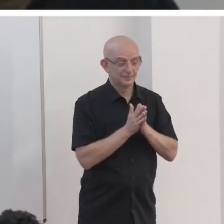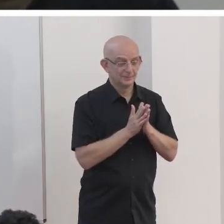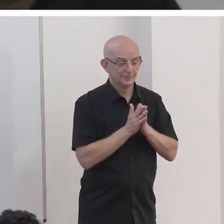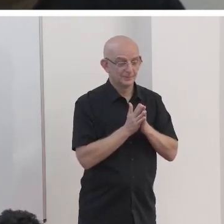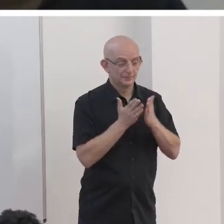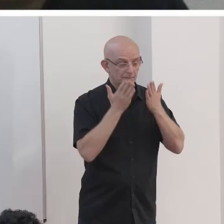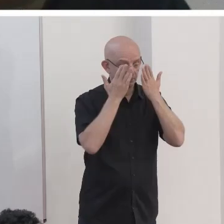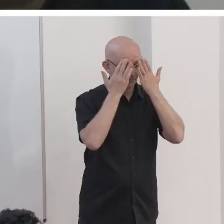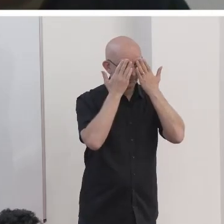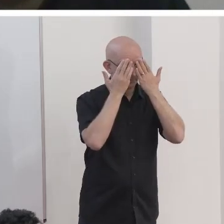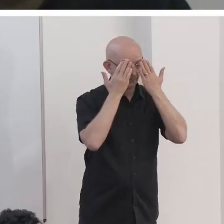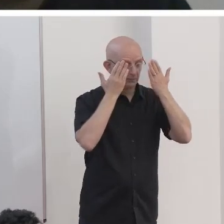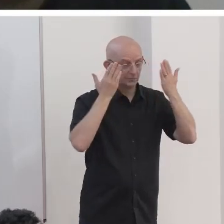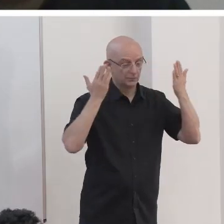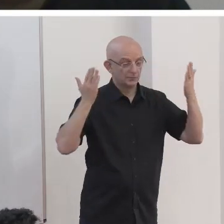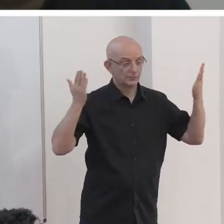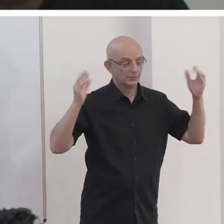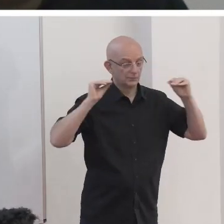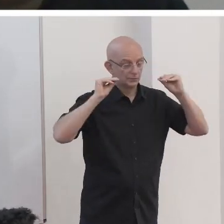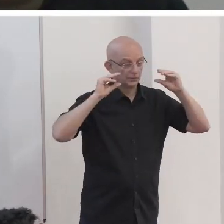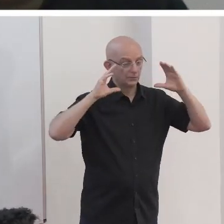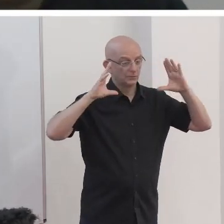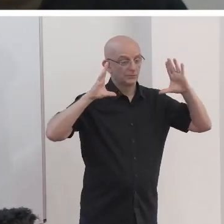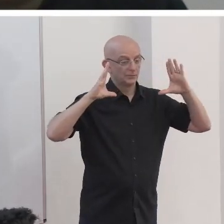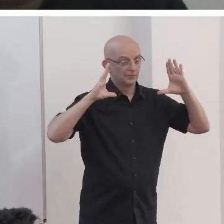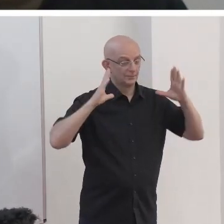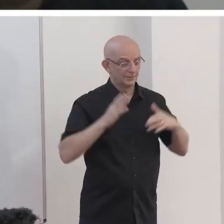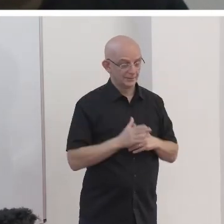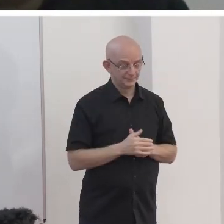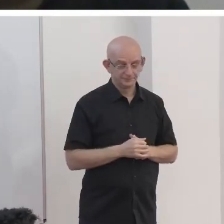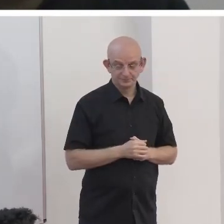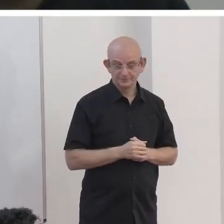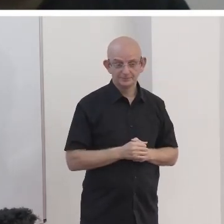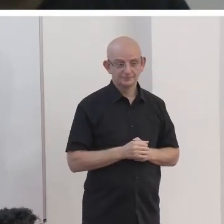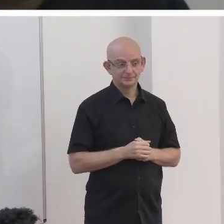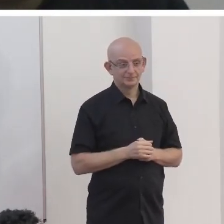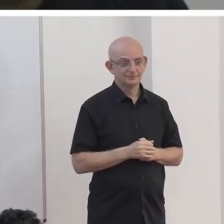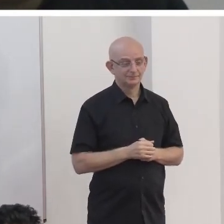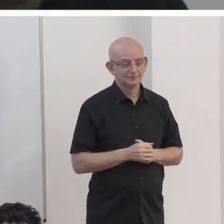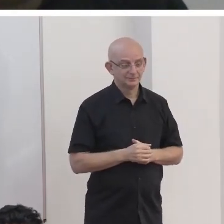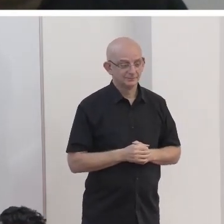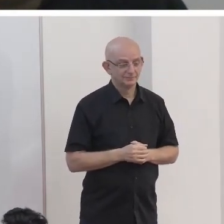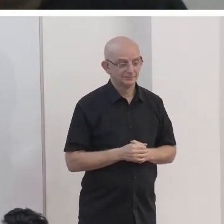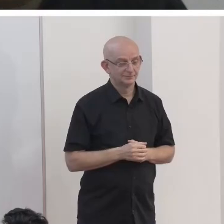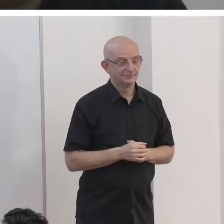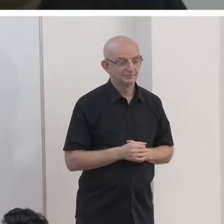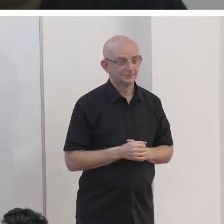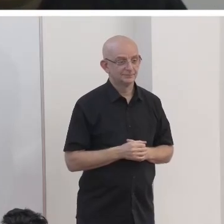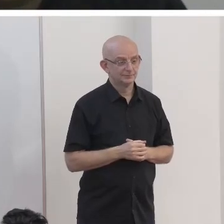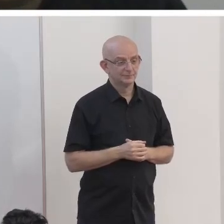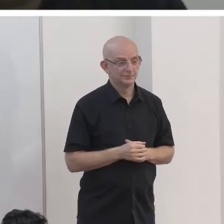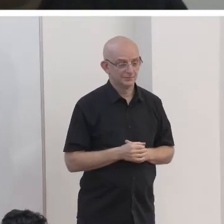If you have understood about access to justice, what it need actually, just write on piece of